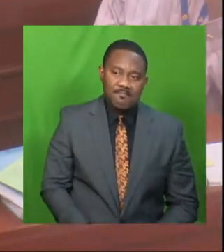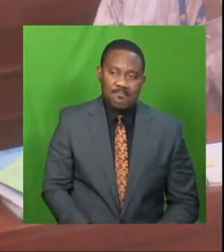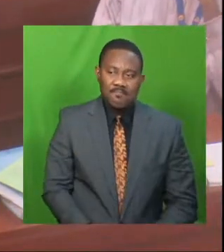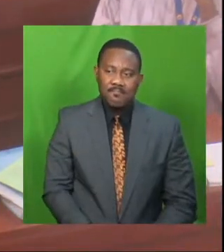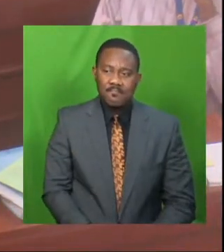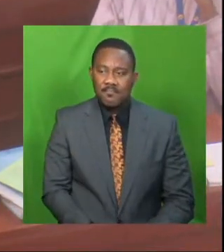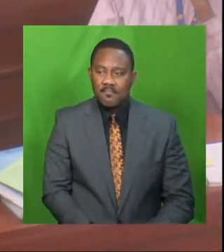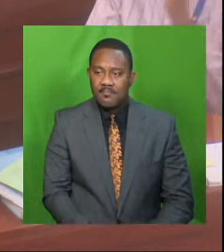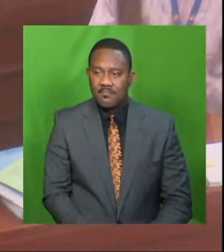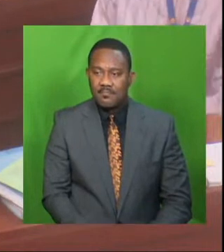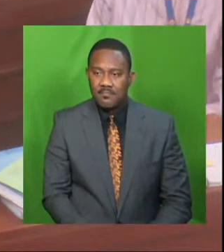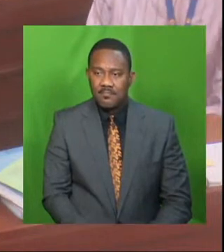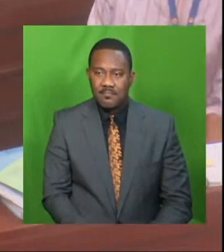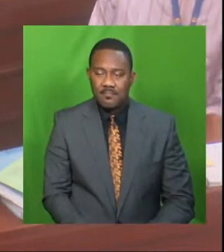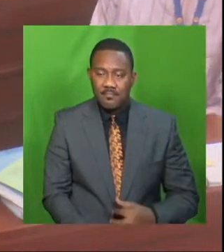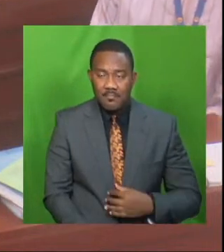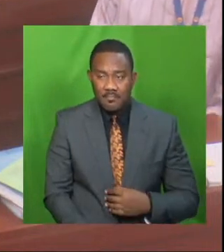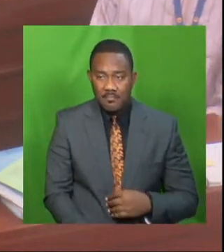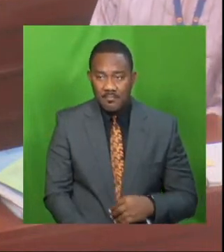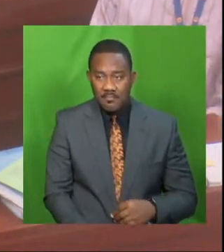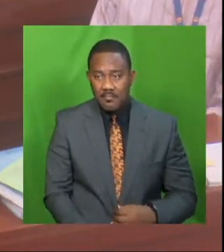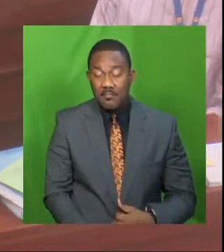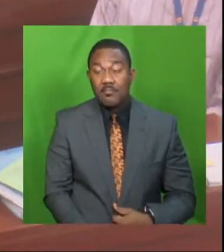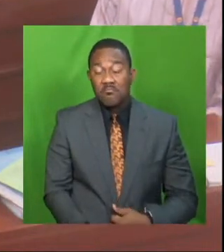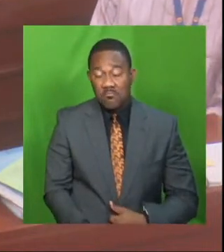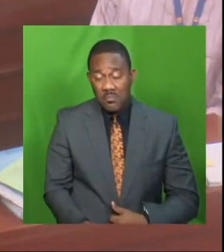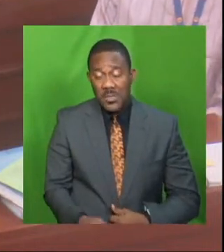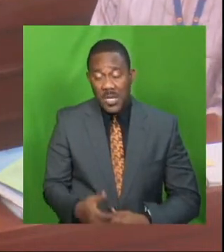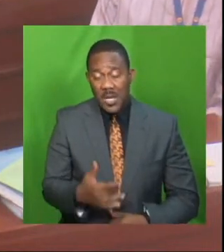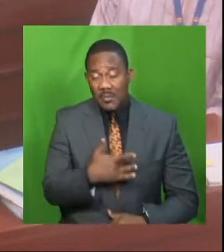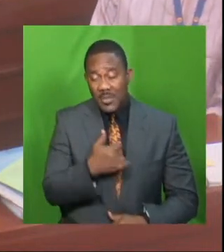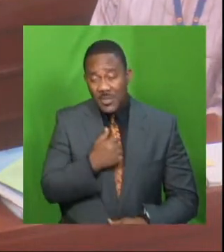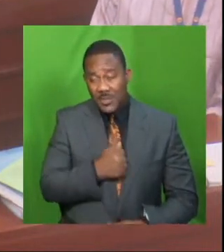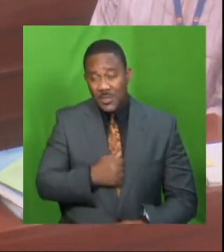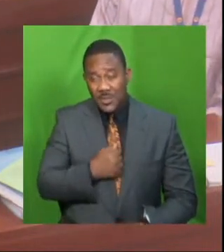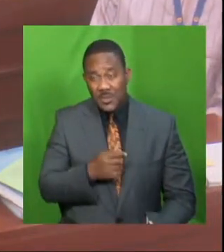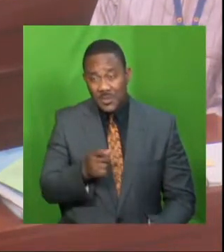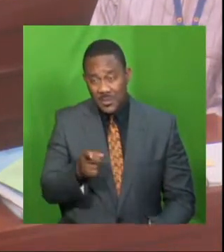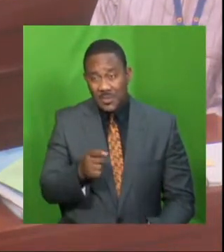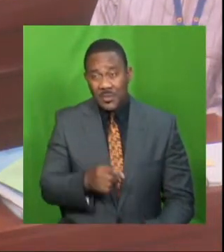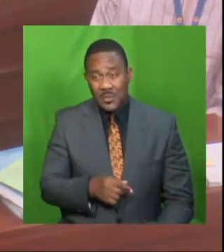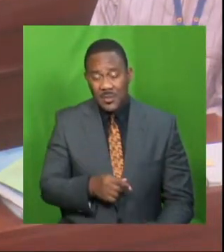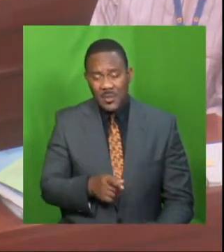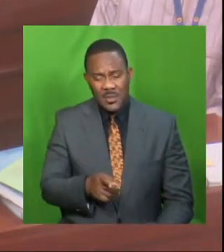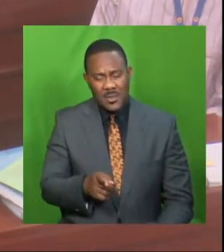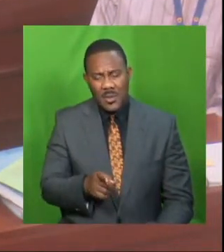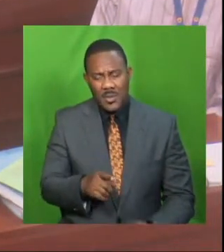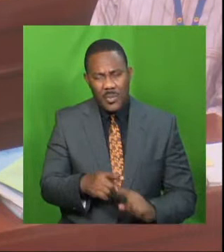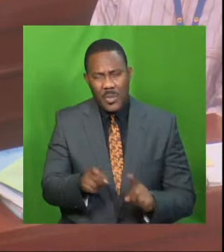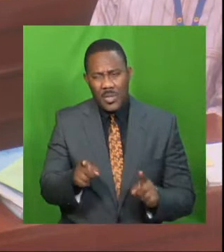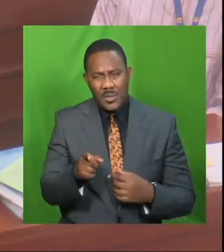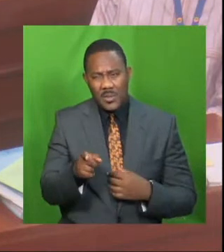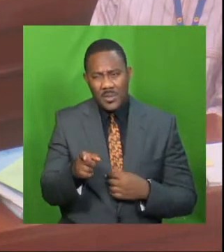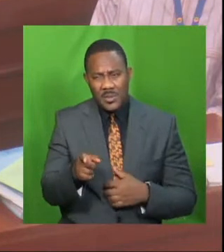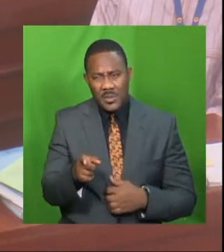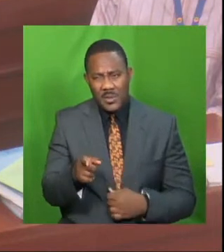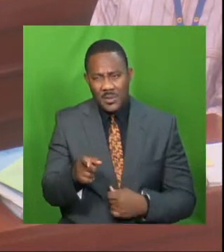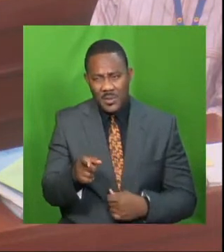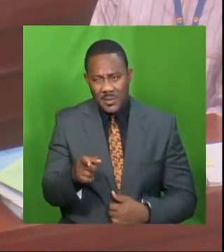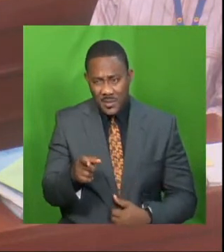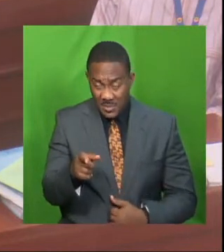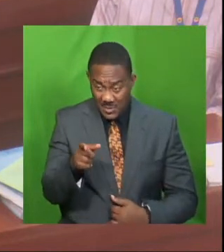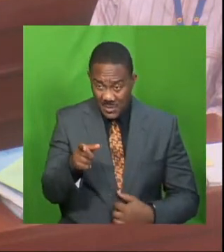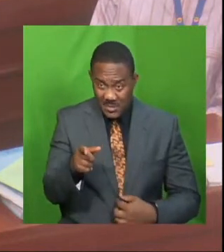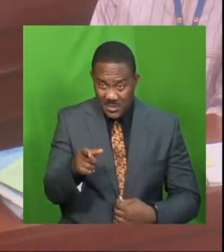respond appropriately. So I sympathize with you, but I don't want to go home with the notion as if you are